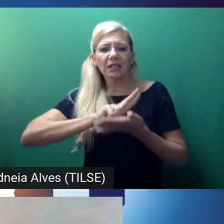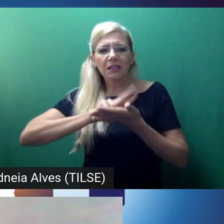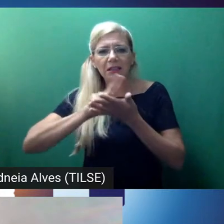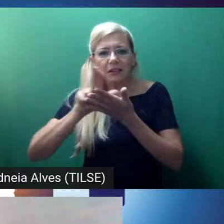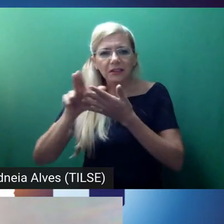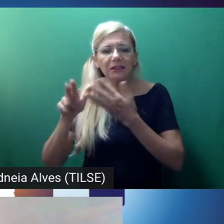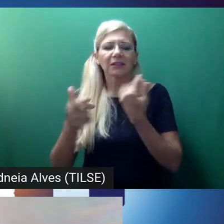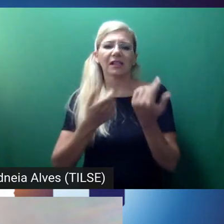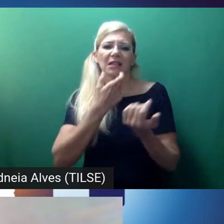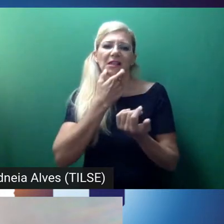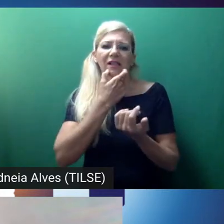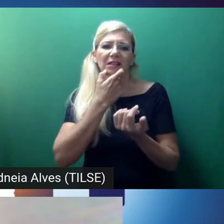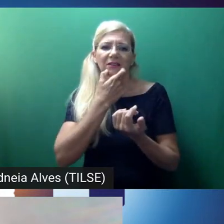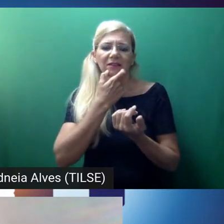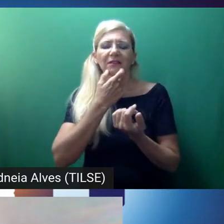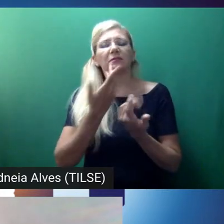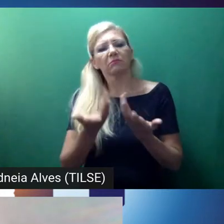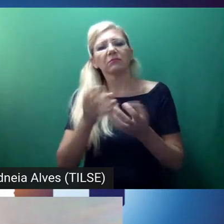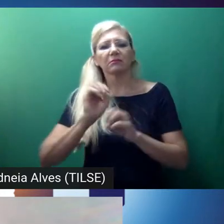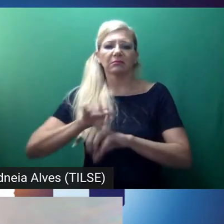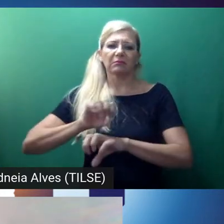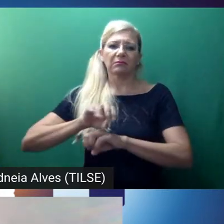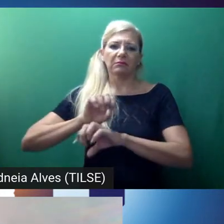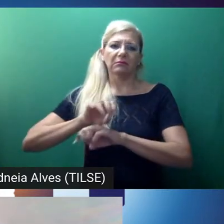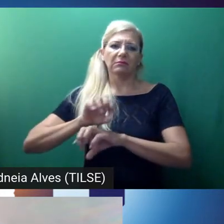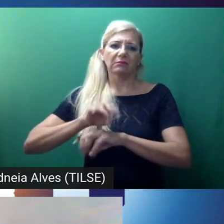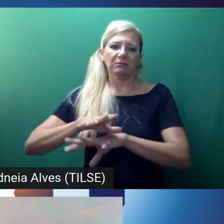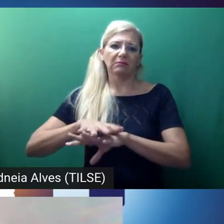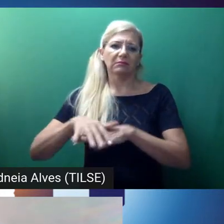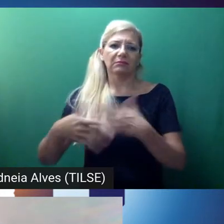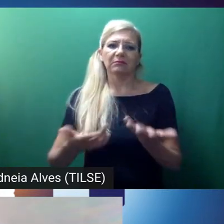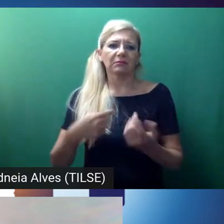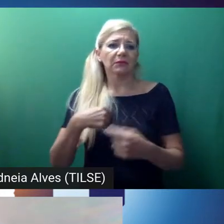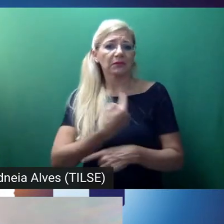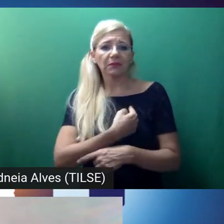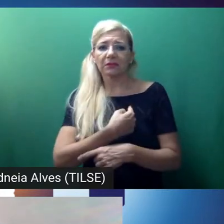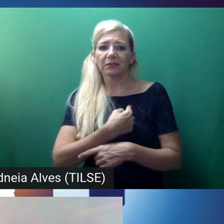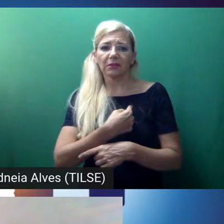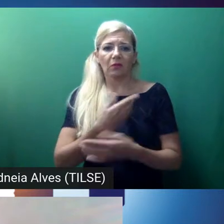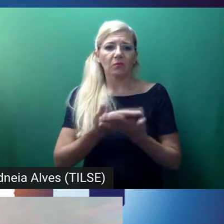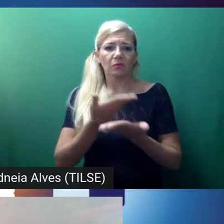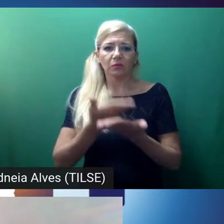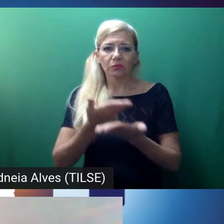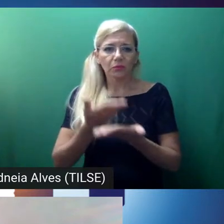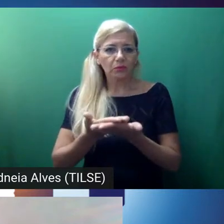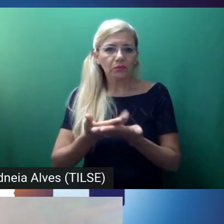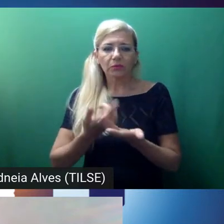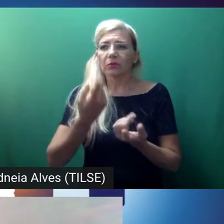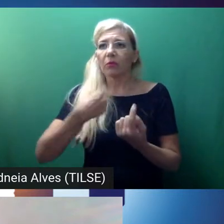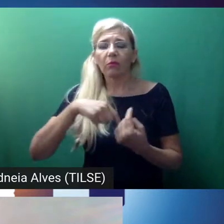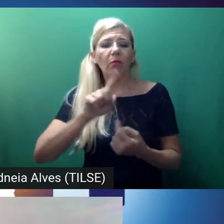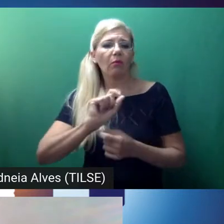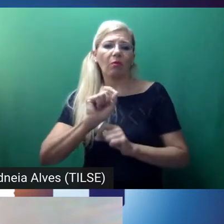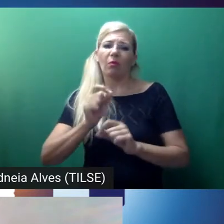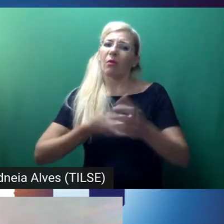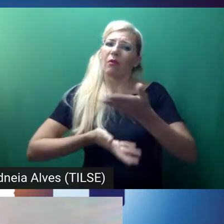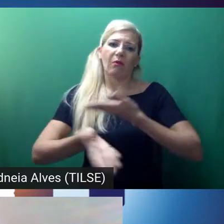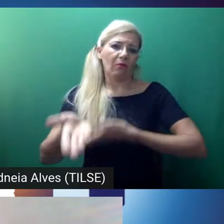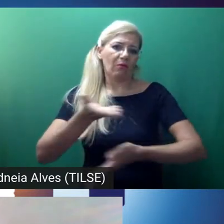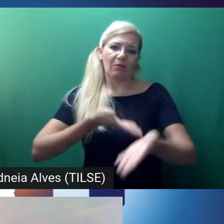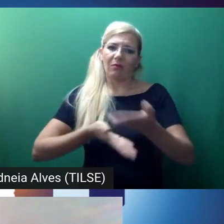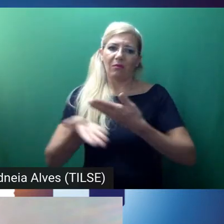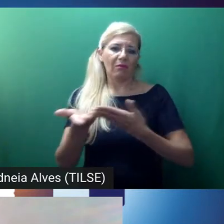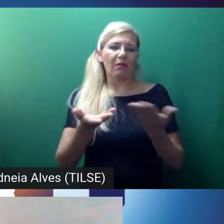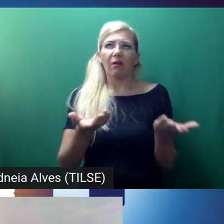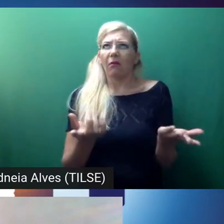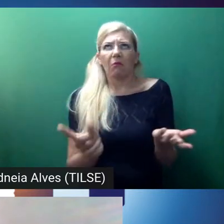Englishes when we teach, because our students are not going to be interacting with only